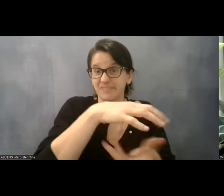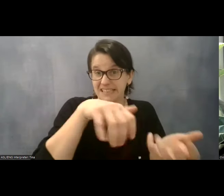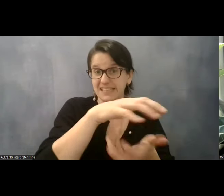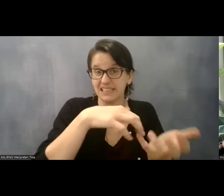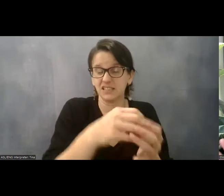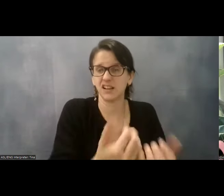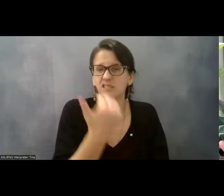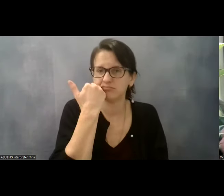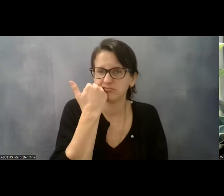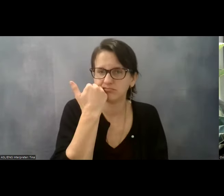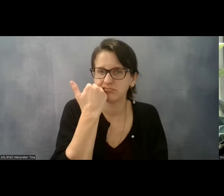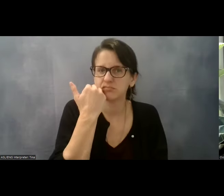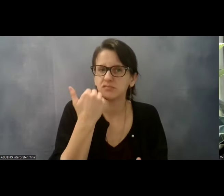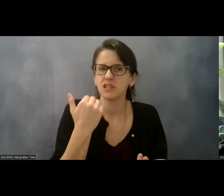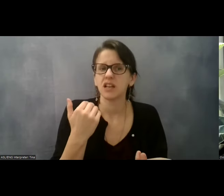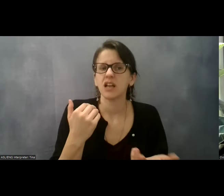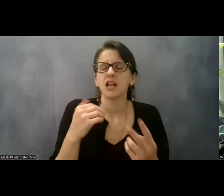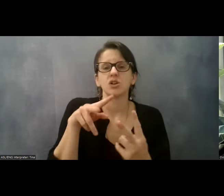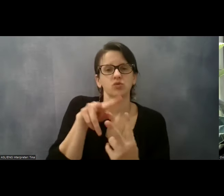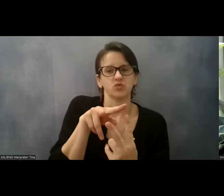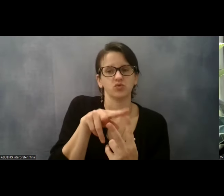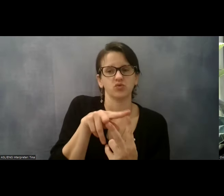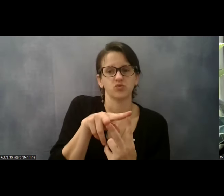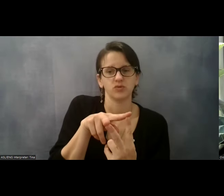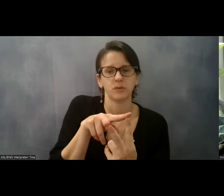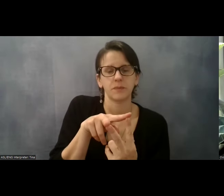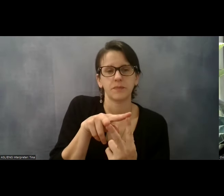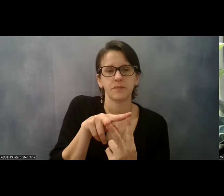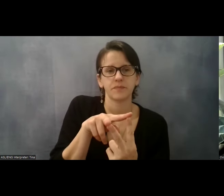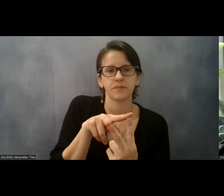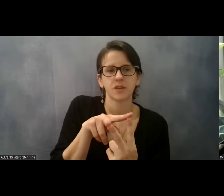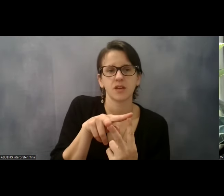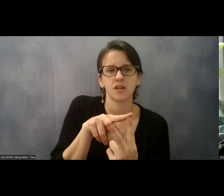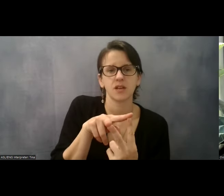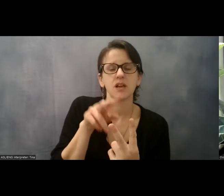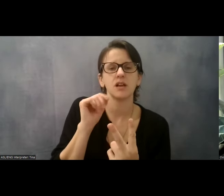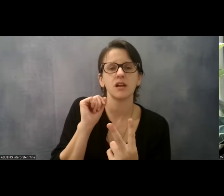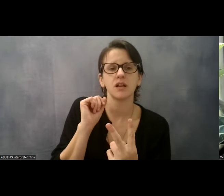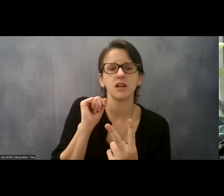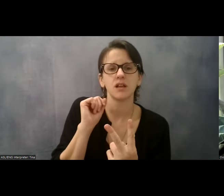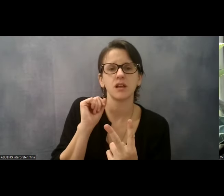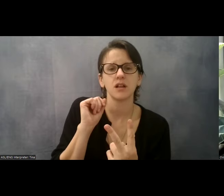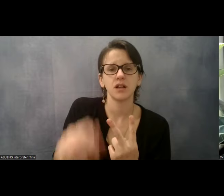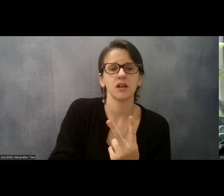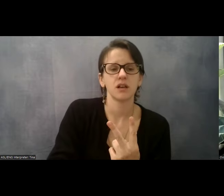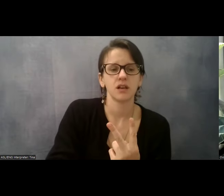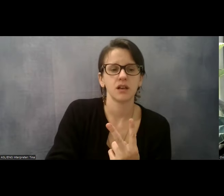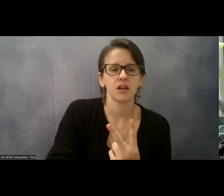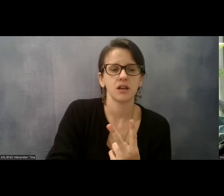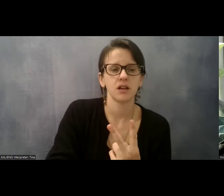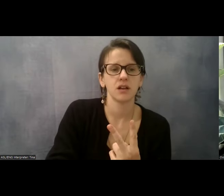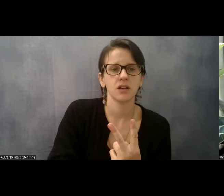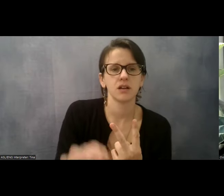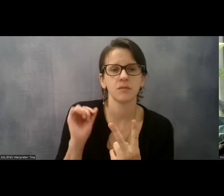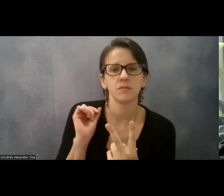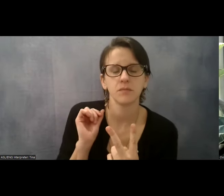there's myrosinase in there. And the myrosinase is only present when the cabbage is raw. If you get just a little bit of raw, you get your myrosinase. When the myrosinase